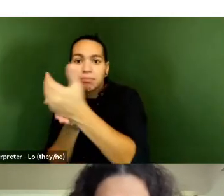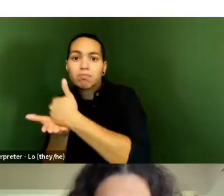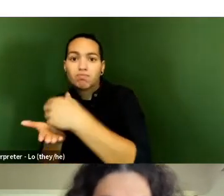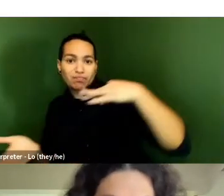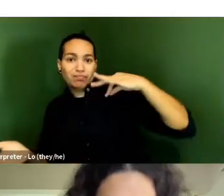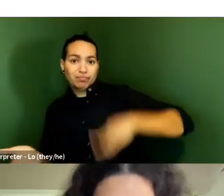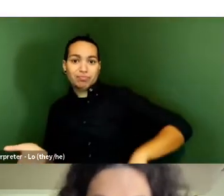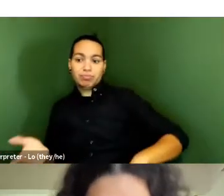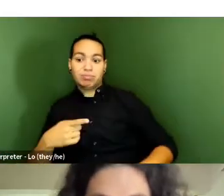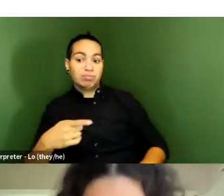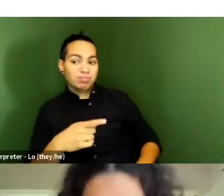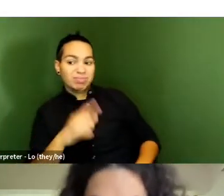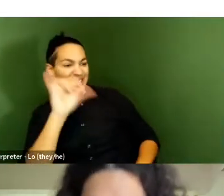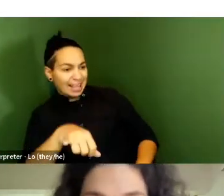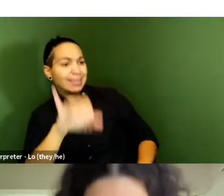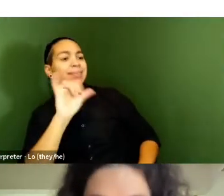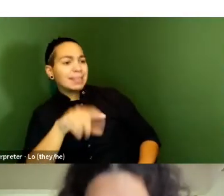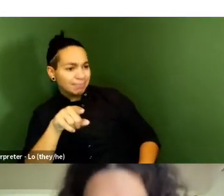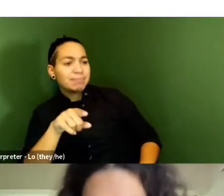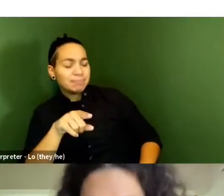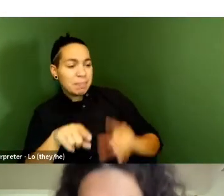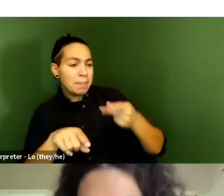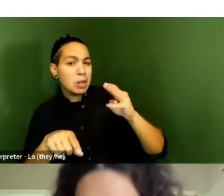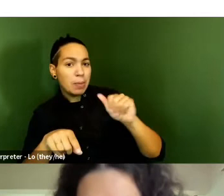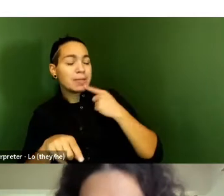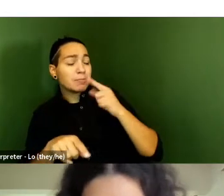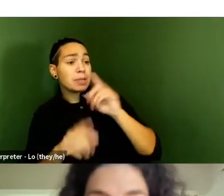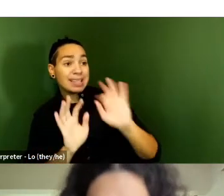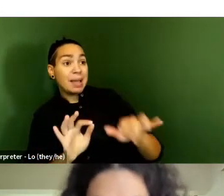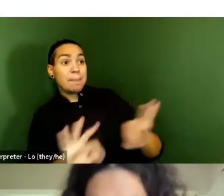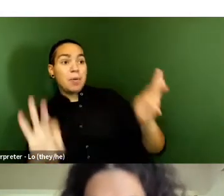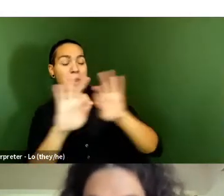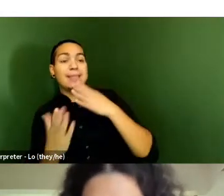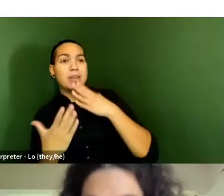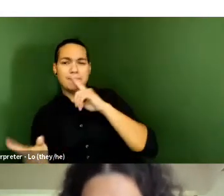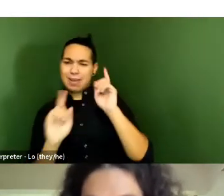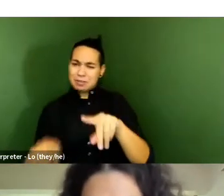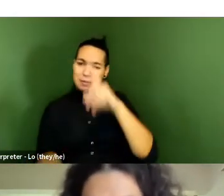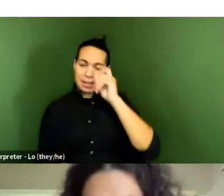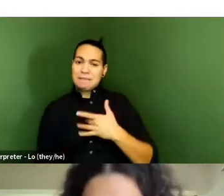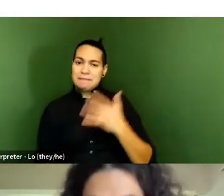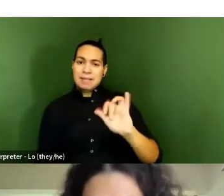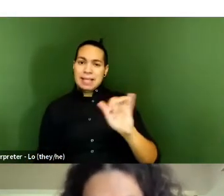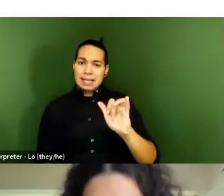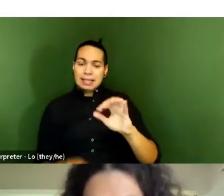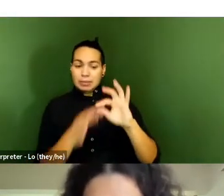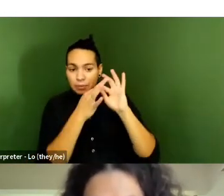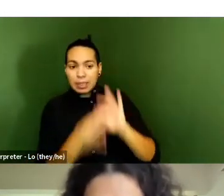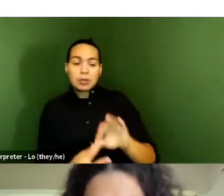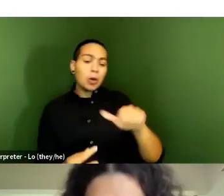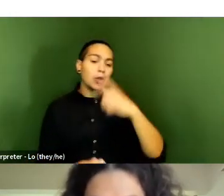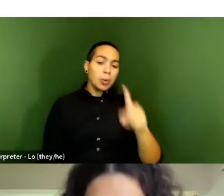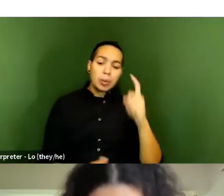Amazing. Yes. That's great. I mean, I think it's so important. And I thank you for answering that, because I feel like it sort of ties in. There was another question